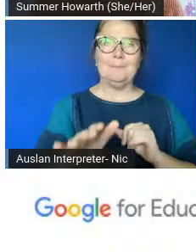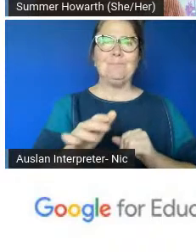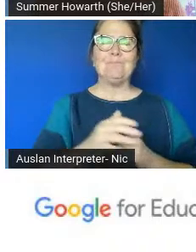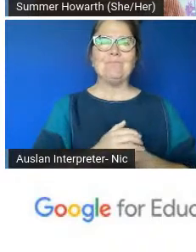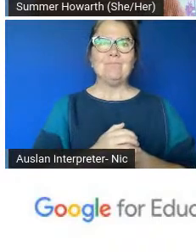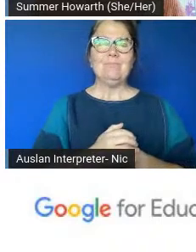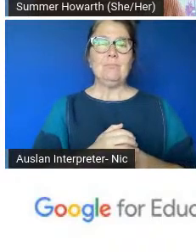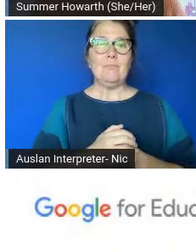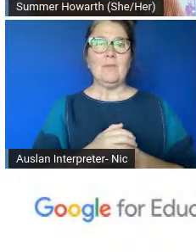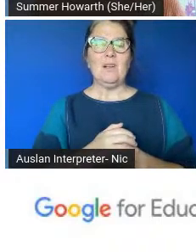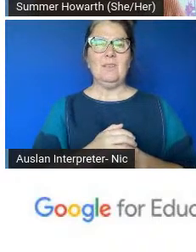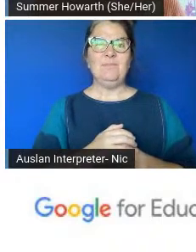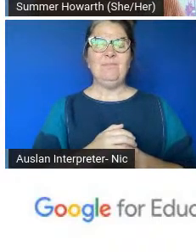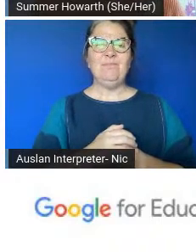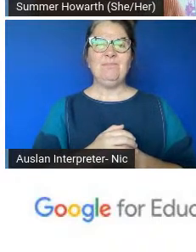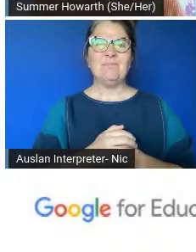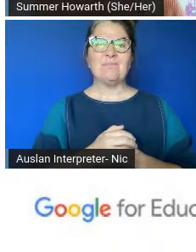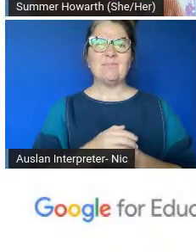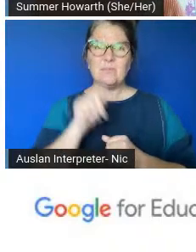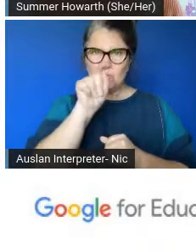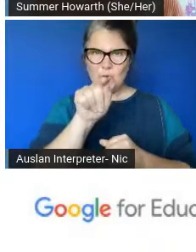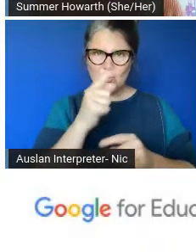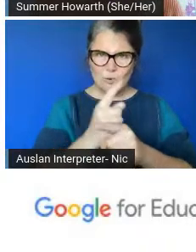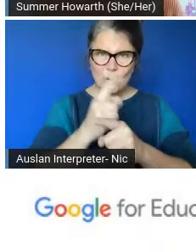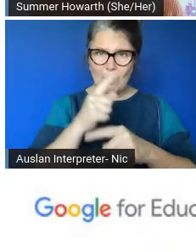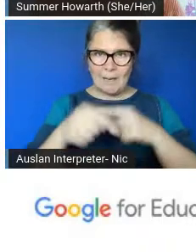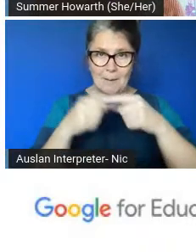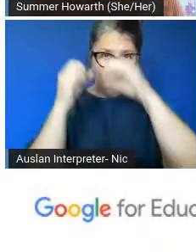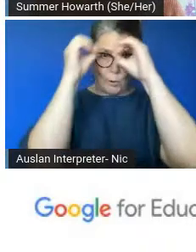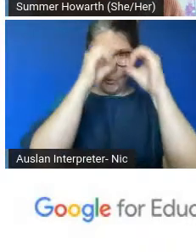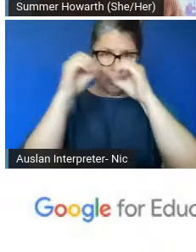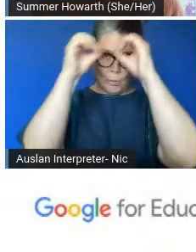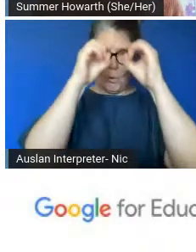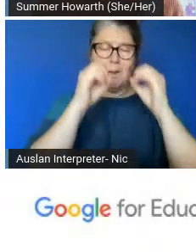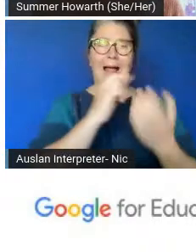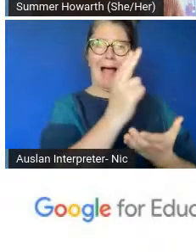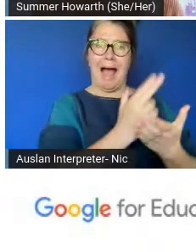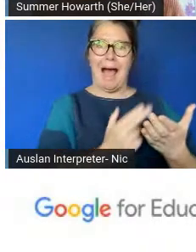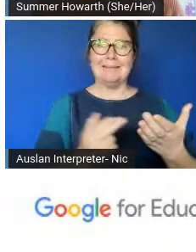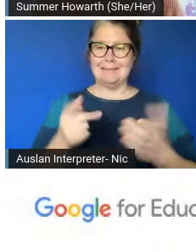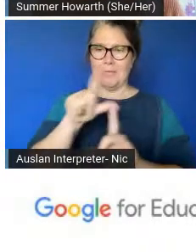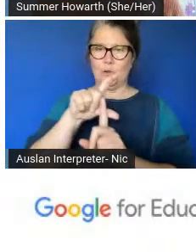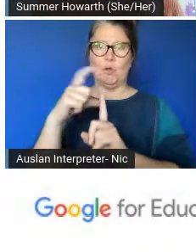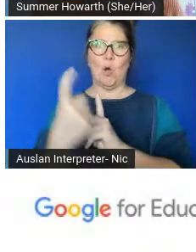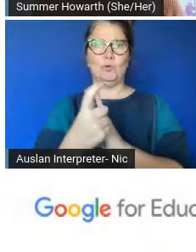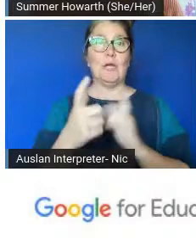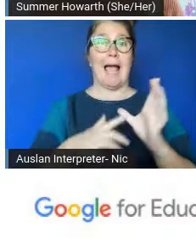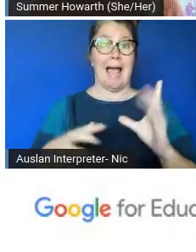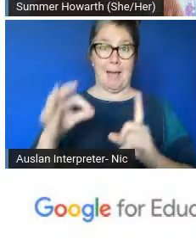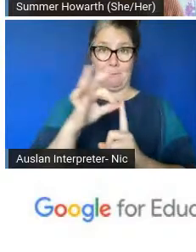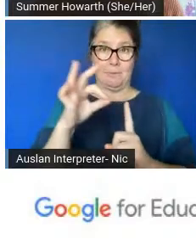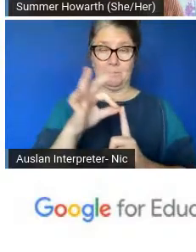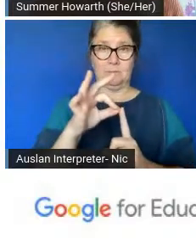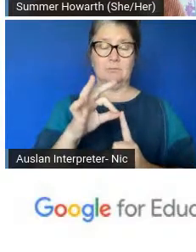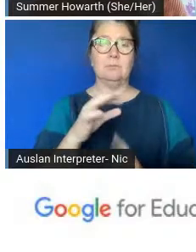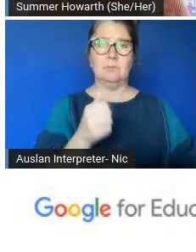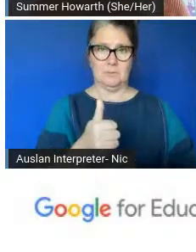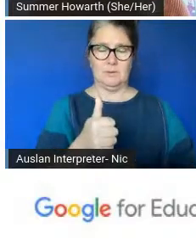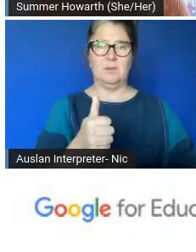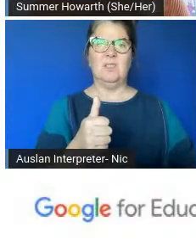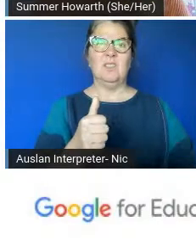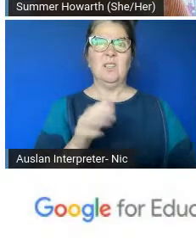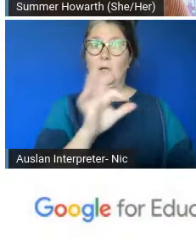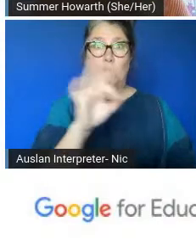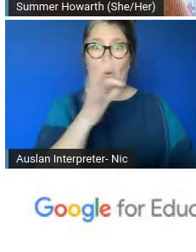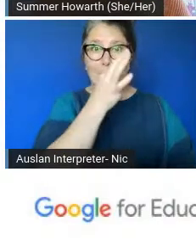now. And this is the Google Arts and Culture app, yes? This is the Google Arts and Culture app. Hang on, everyone. Okay. It's not boring. I'm going to take a